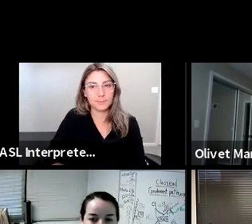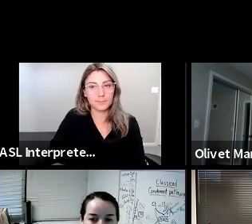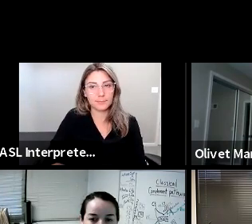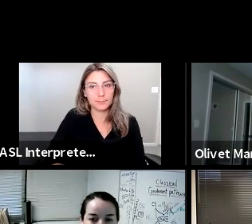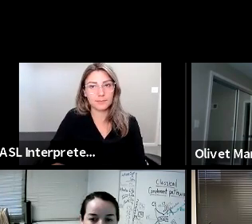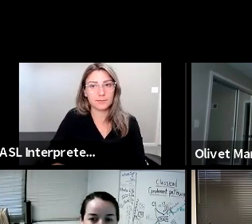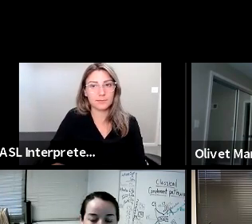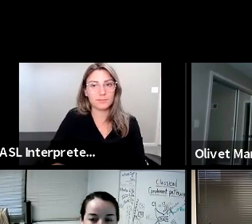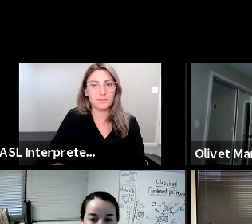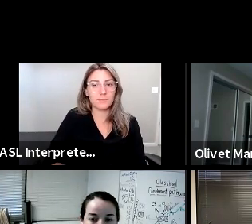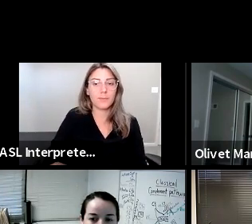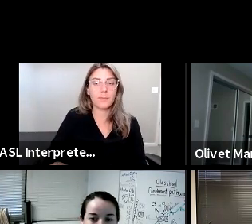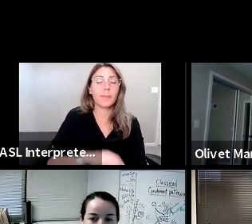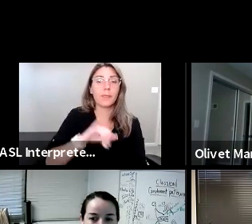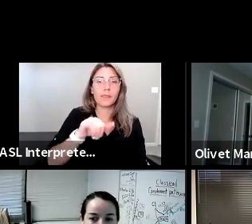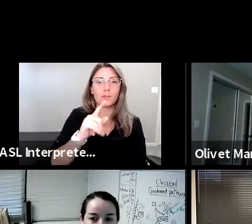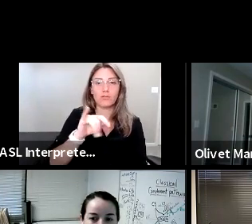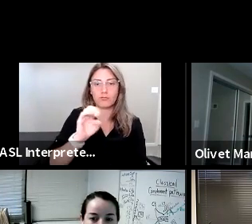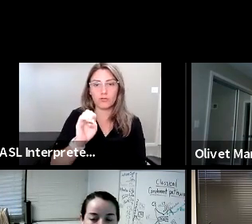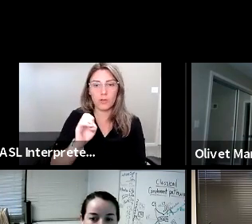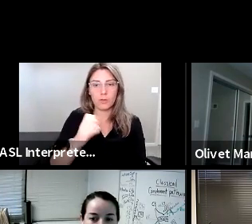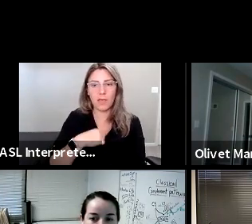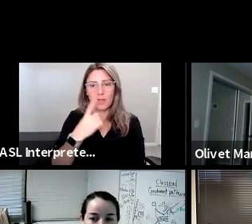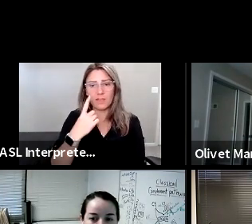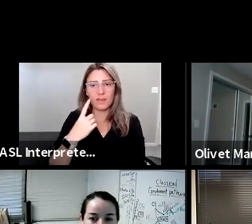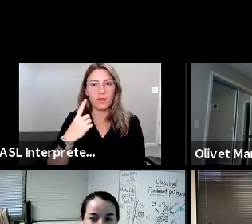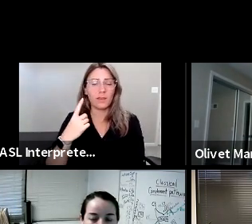Well, I think it always depends what you're